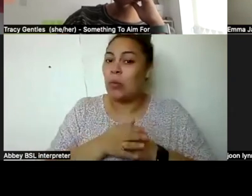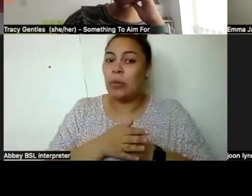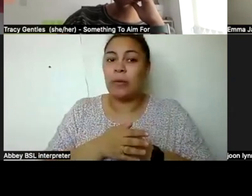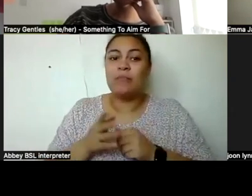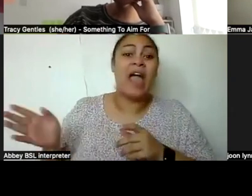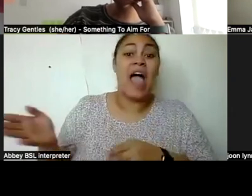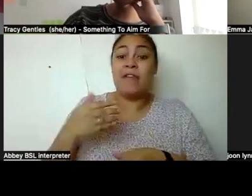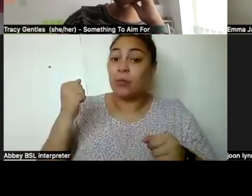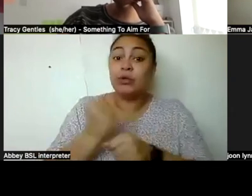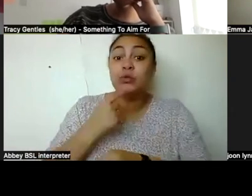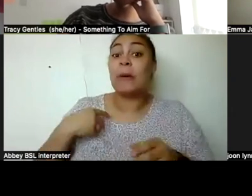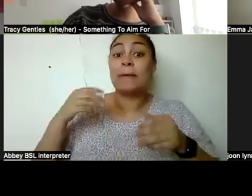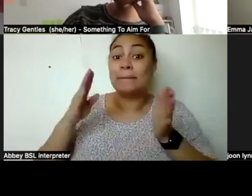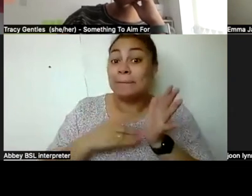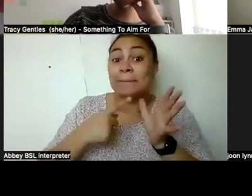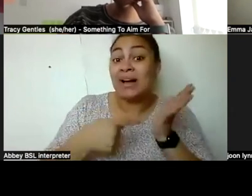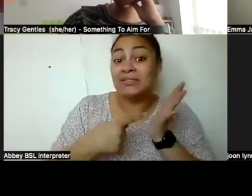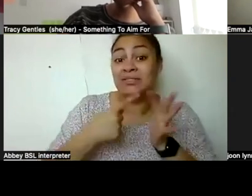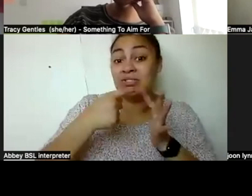Everything we do matters, whether it is